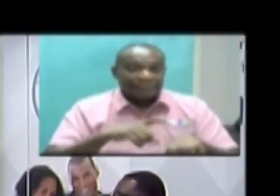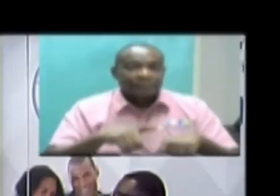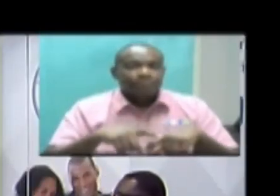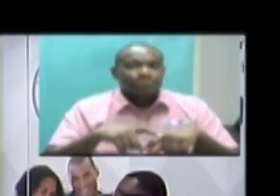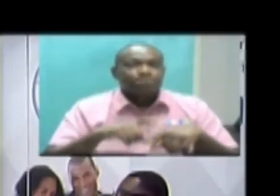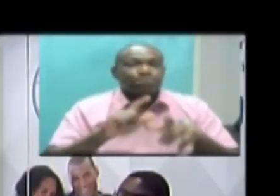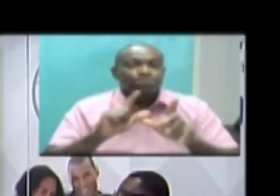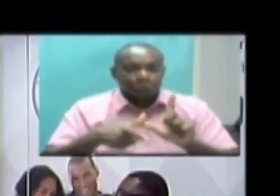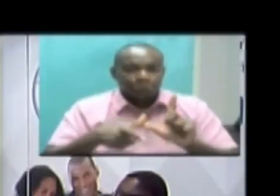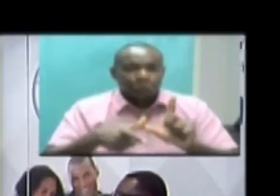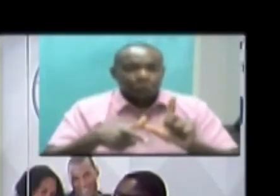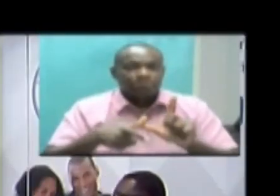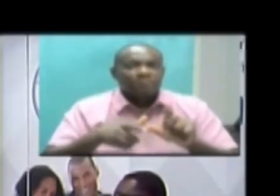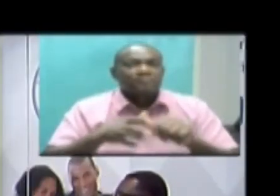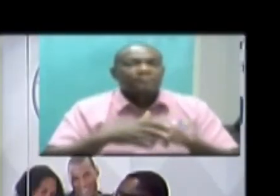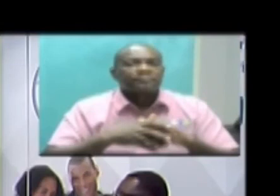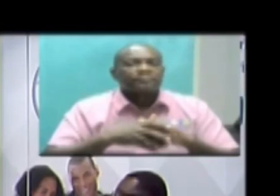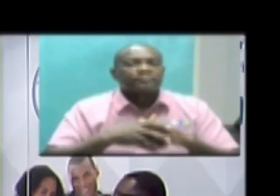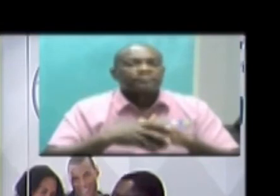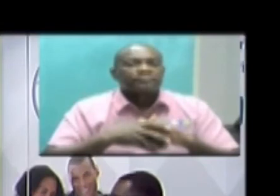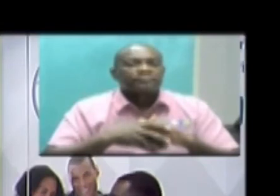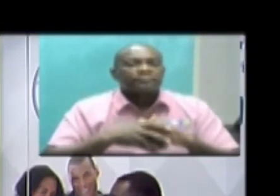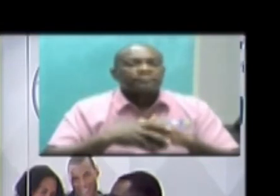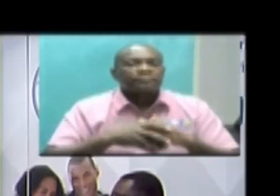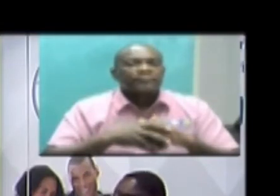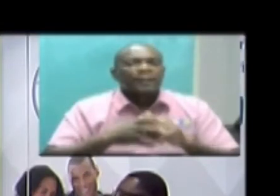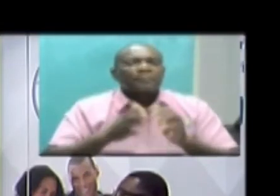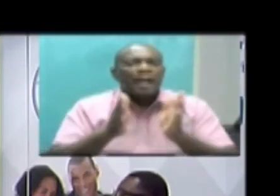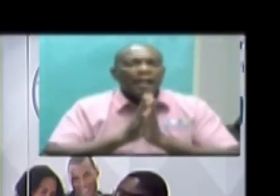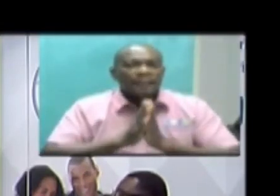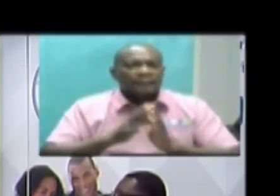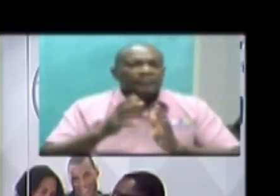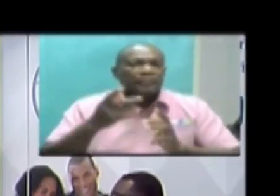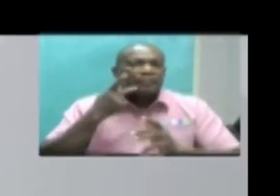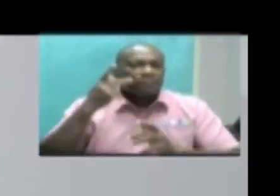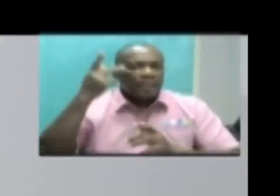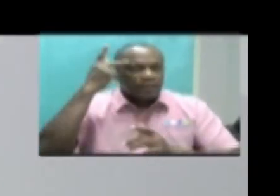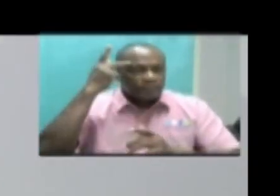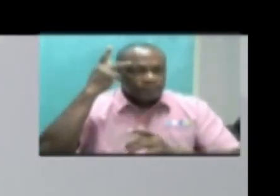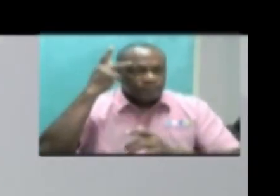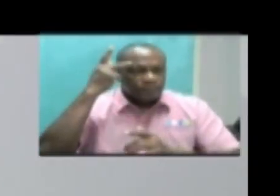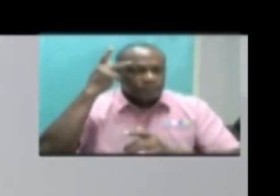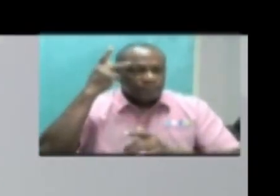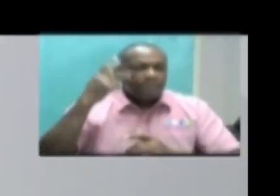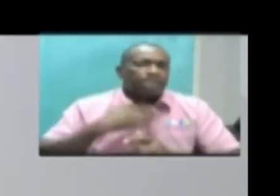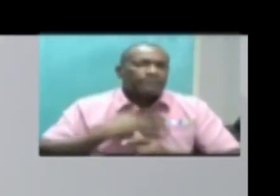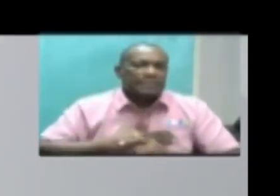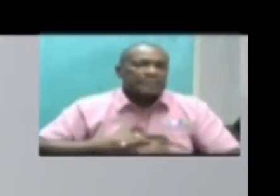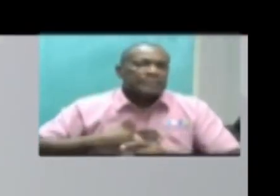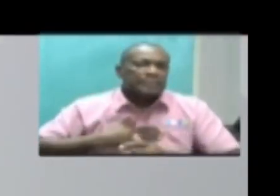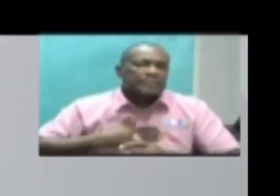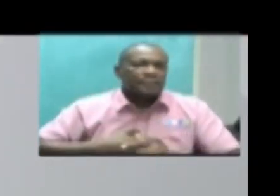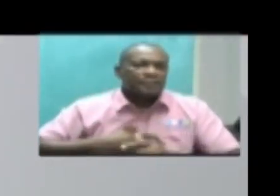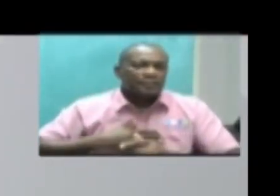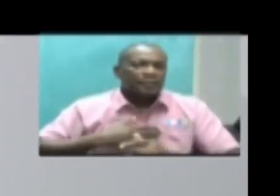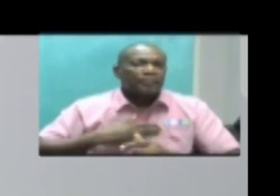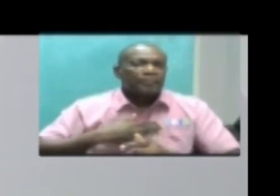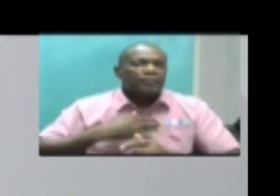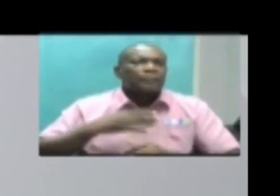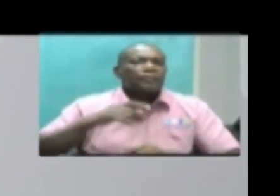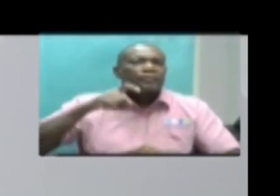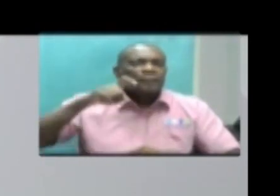closing remarks, I am asking parents to get time away from